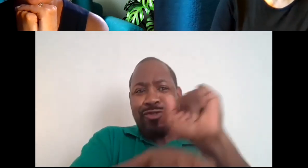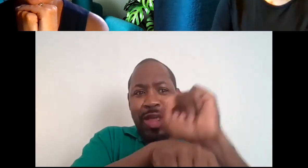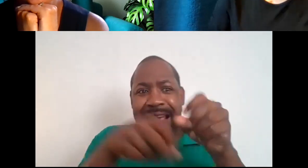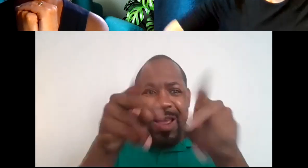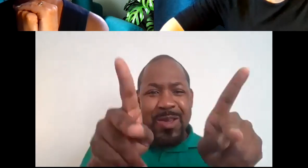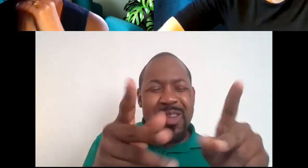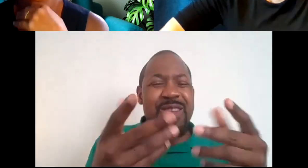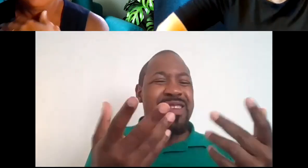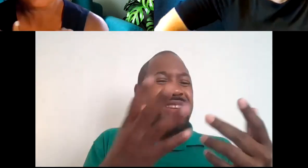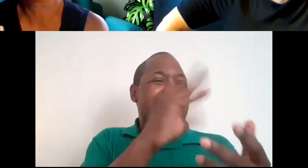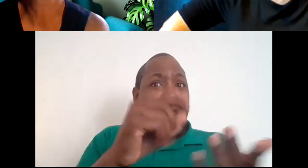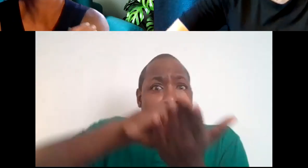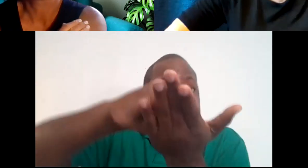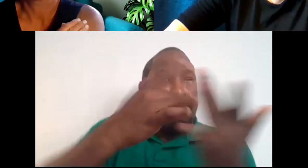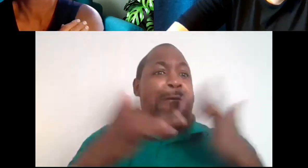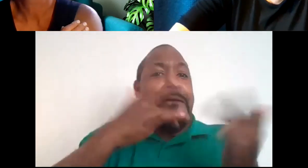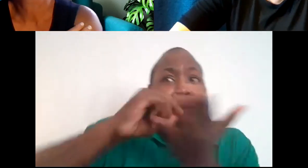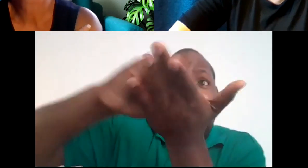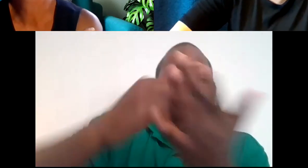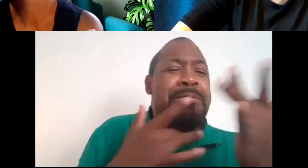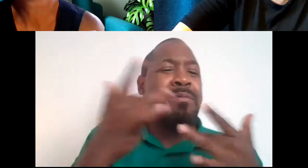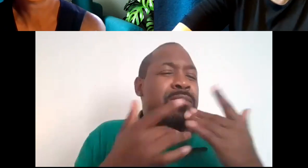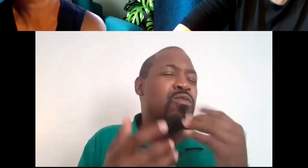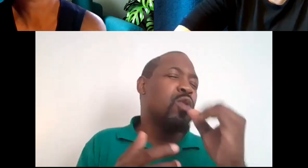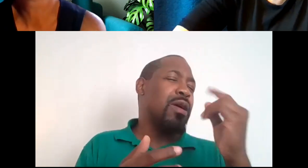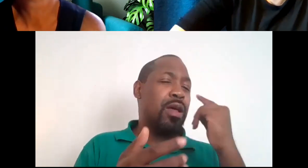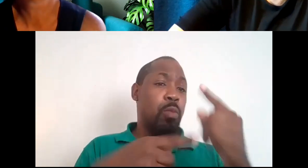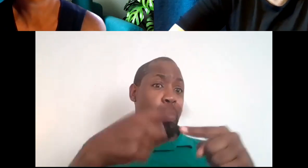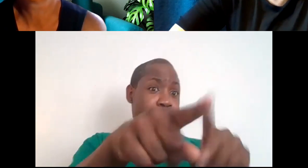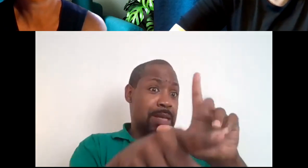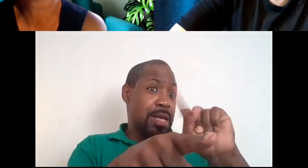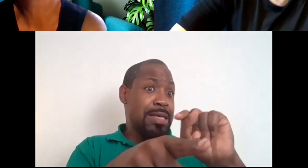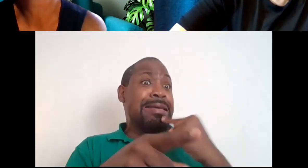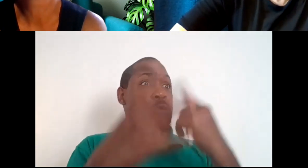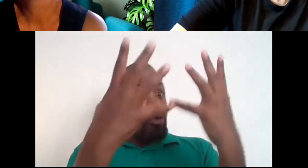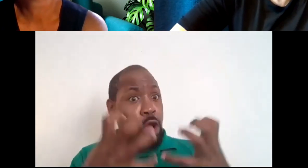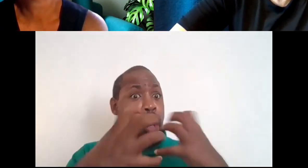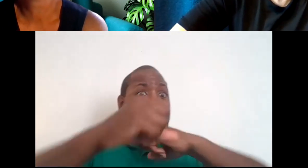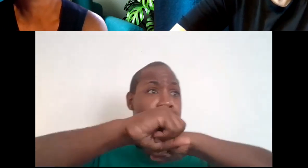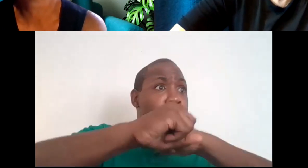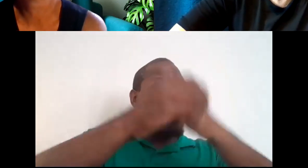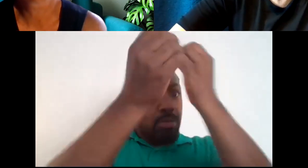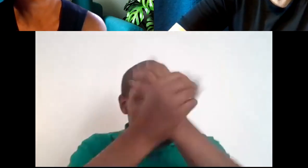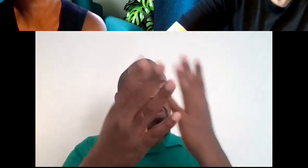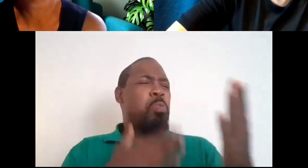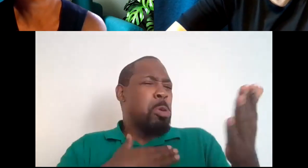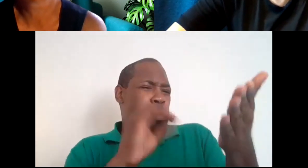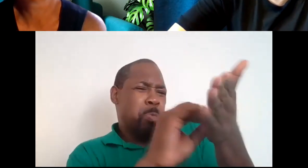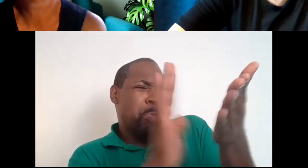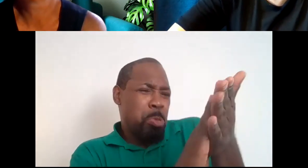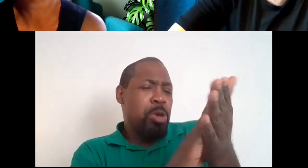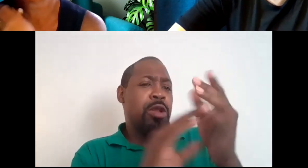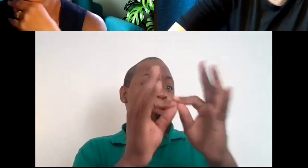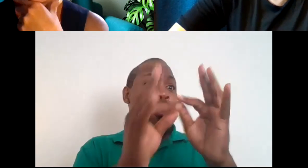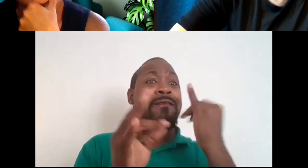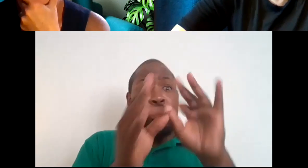interpreter. Sometimes you're embarrassed by it, and you think maybe they won't hire you. And, when the DLT, if